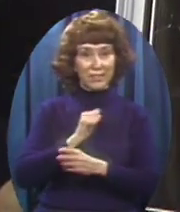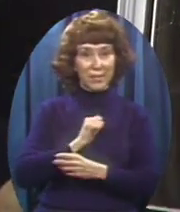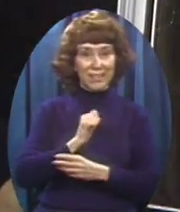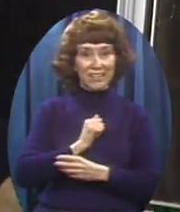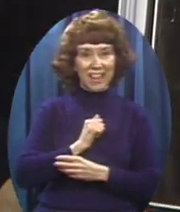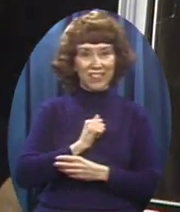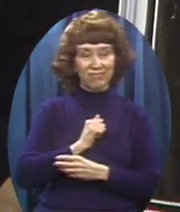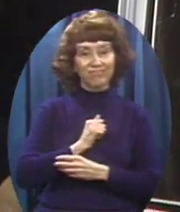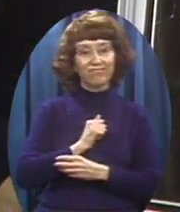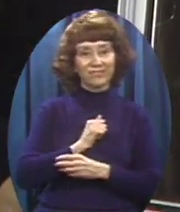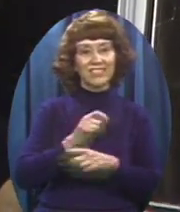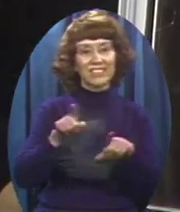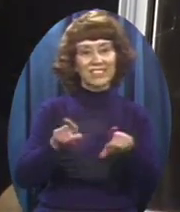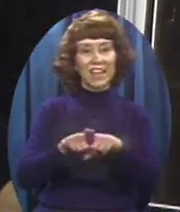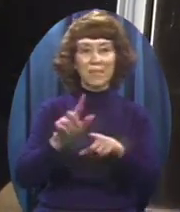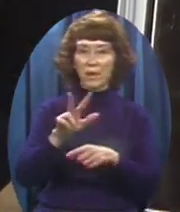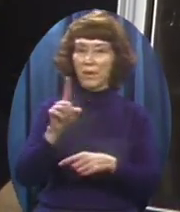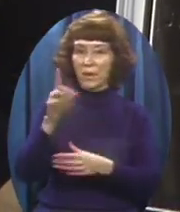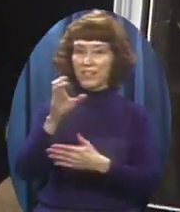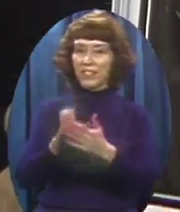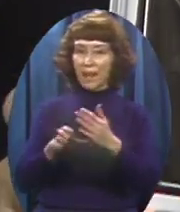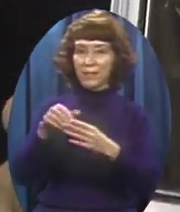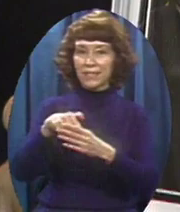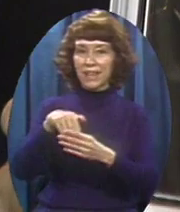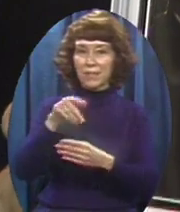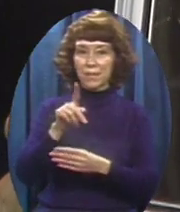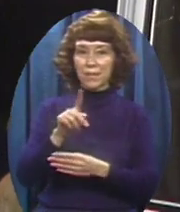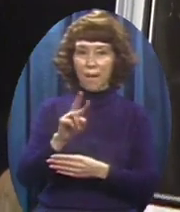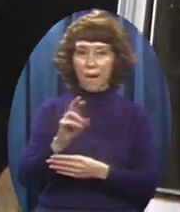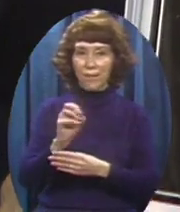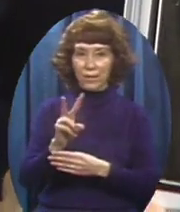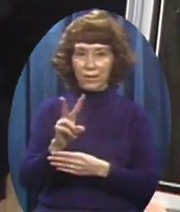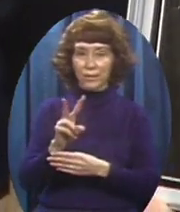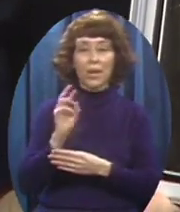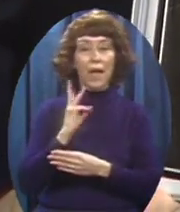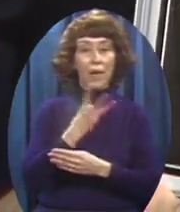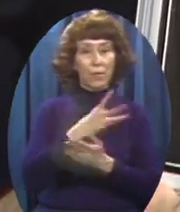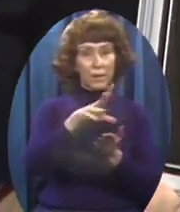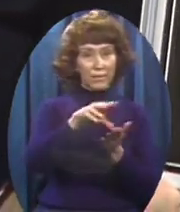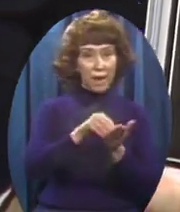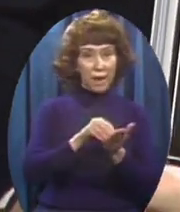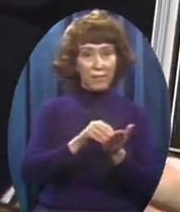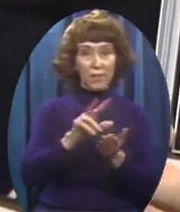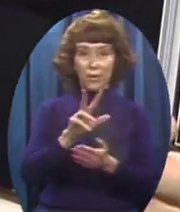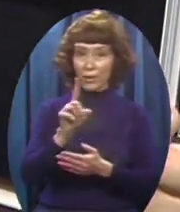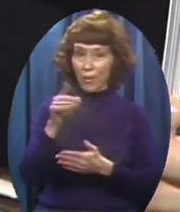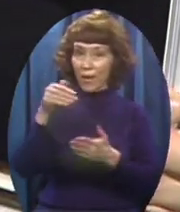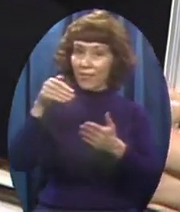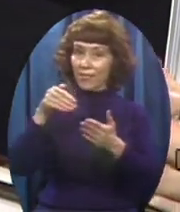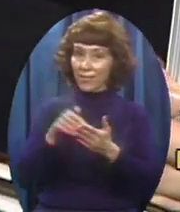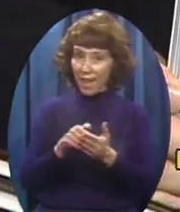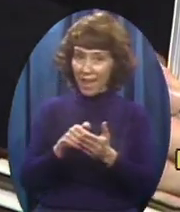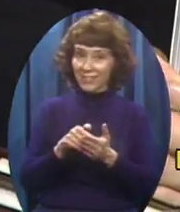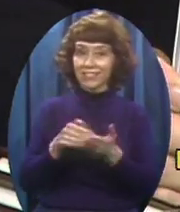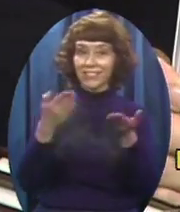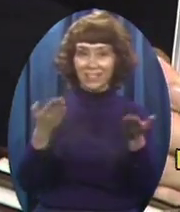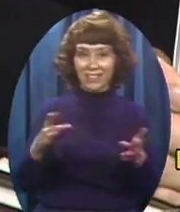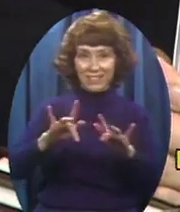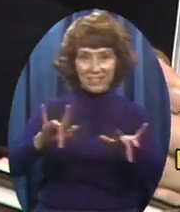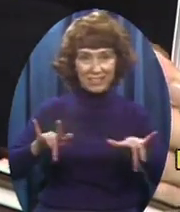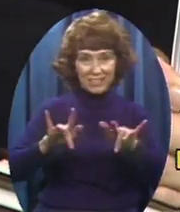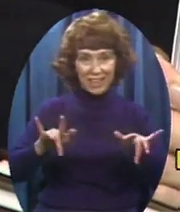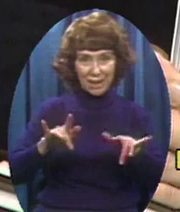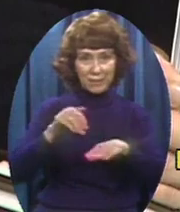Live Successfully. I'd like for you to have this cassette packet. And the first 31,000 people